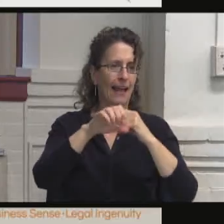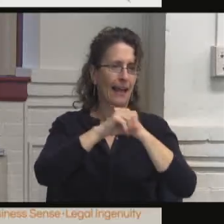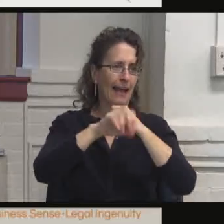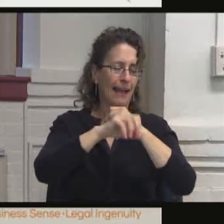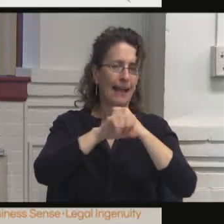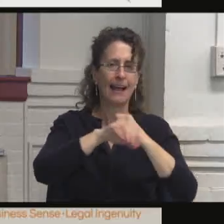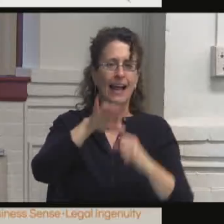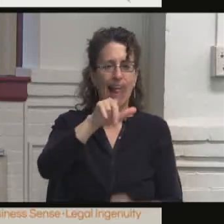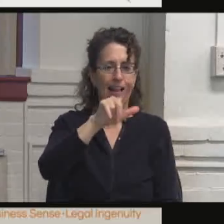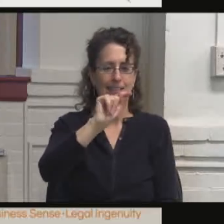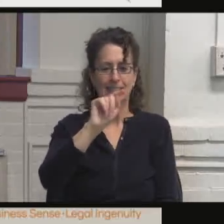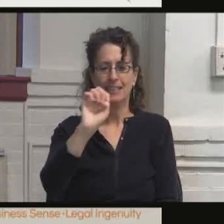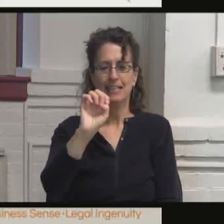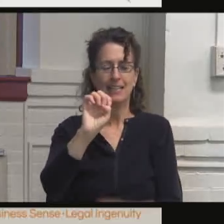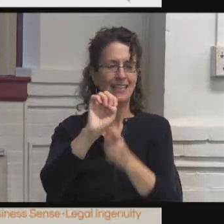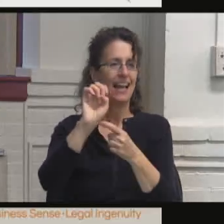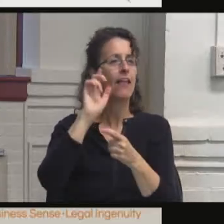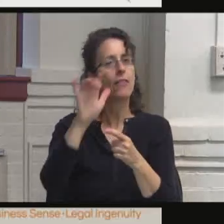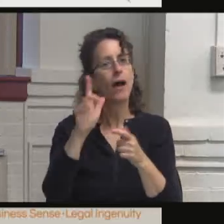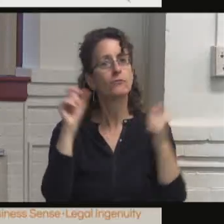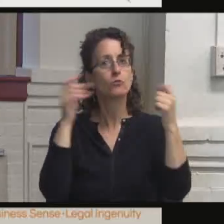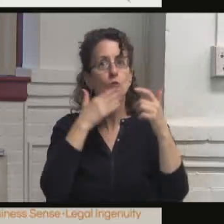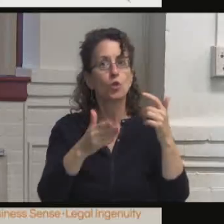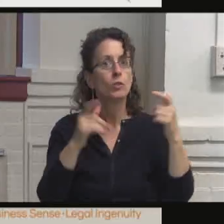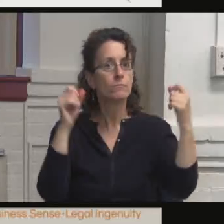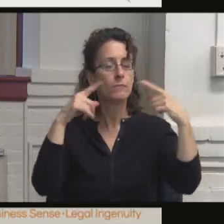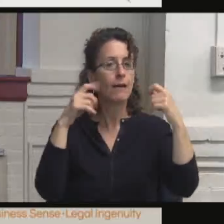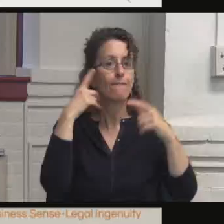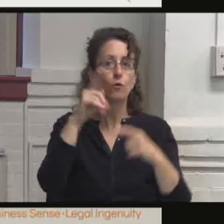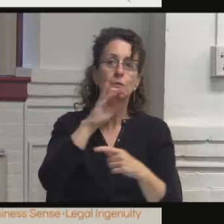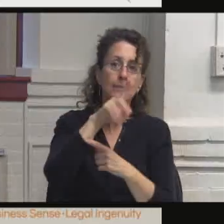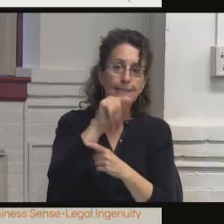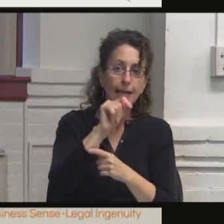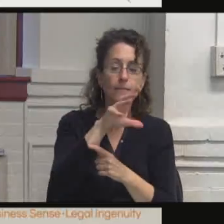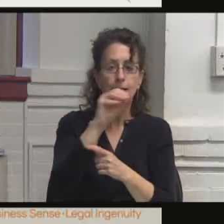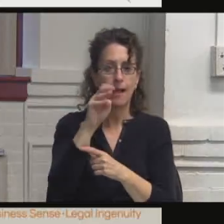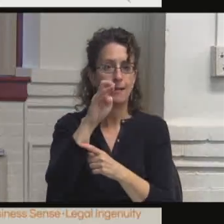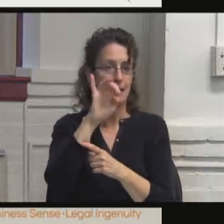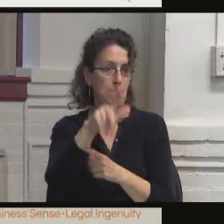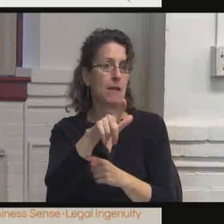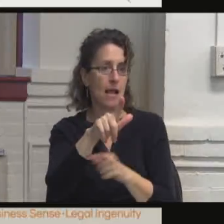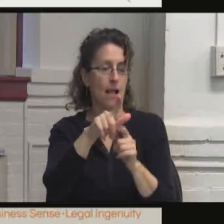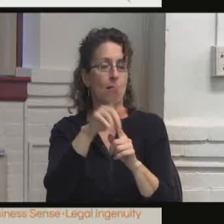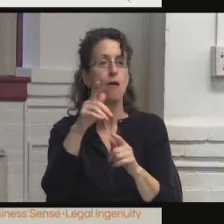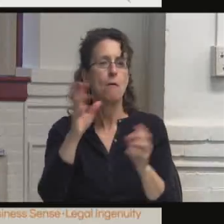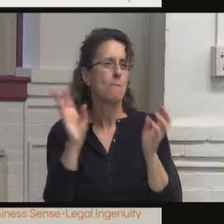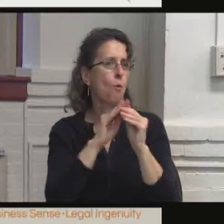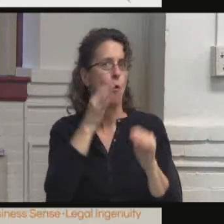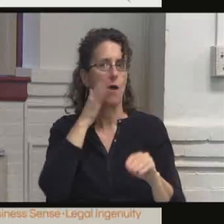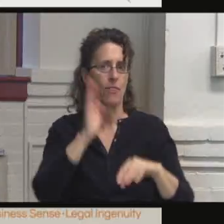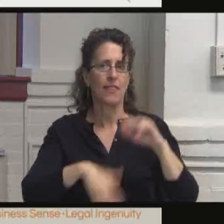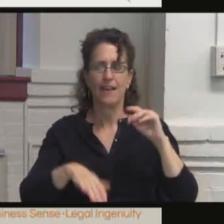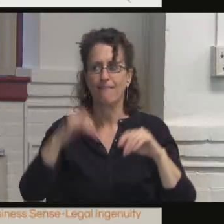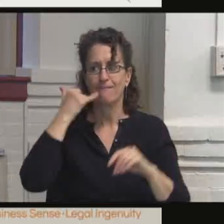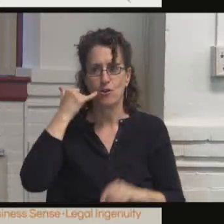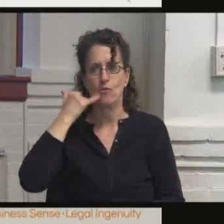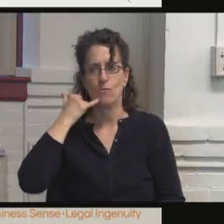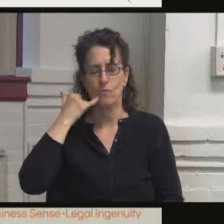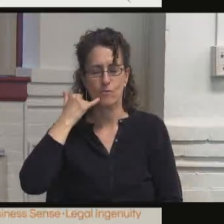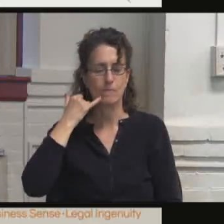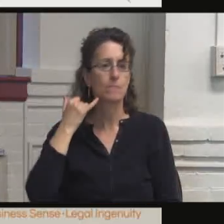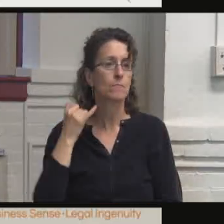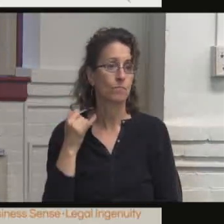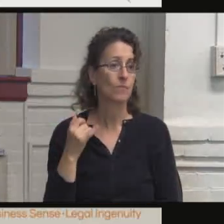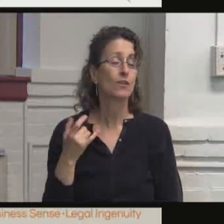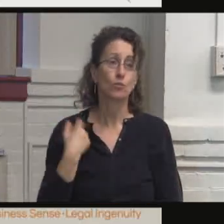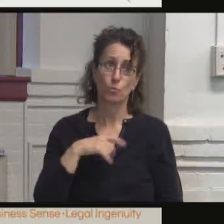on data much more than they're just relying on regular old phone service. And what the carriers are all trying to do is provide the same level